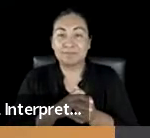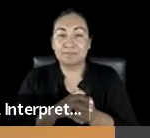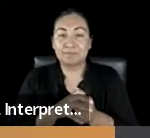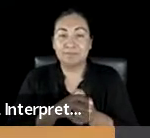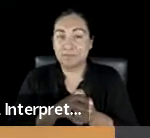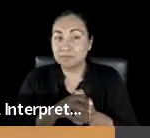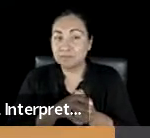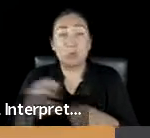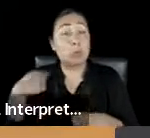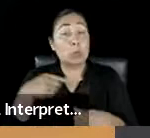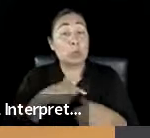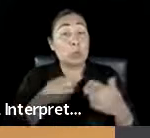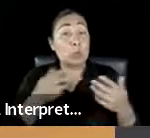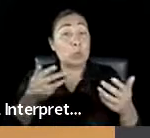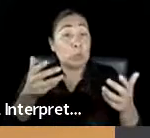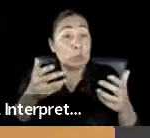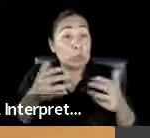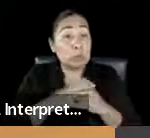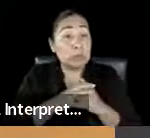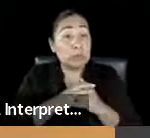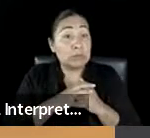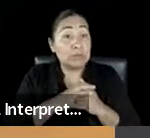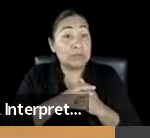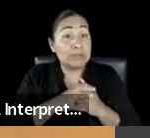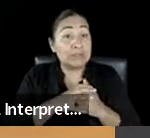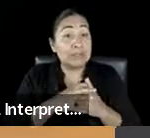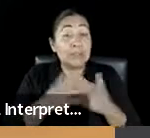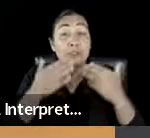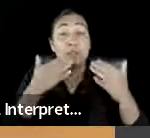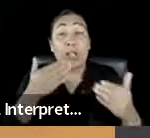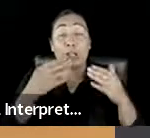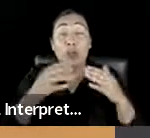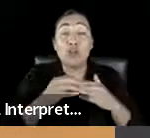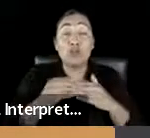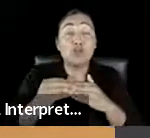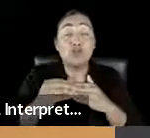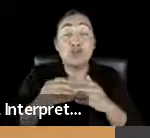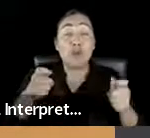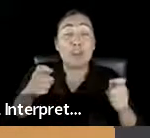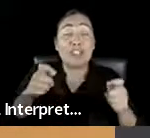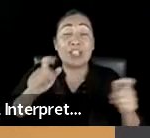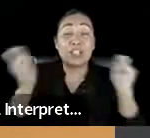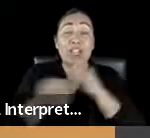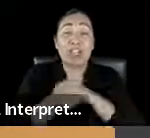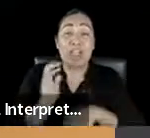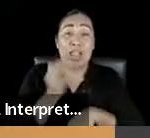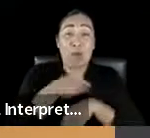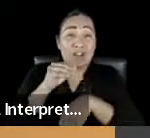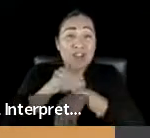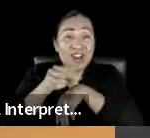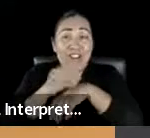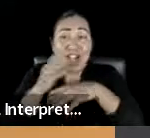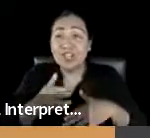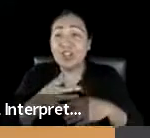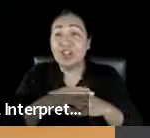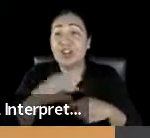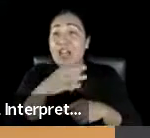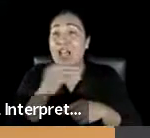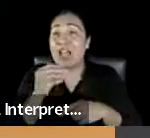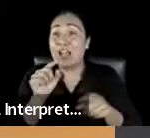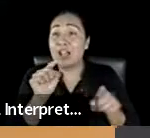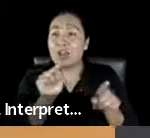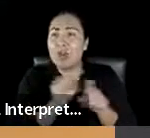We wanted to thank Directing Change, our advisor, Mr. Osano, and also all of the mental